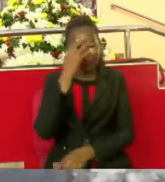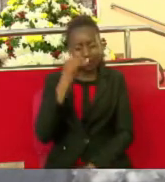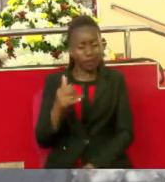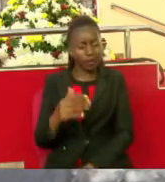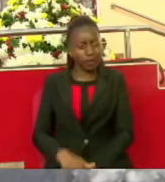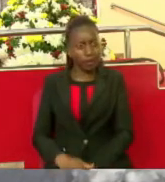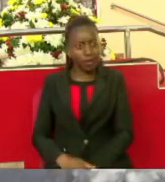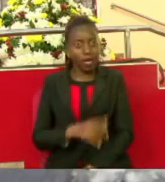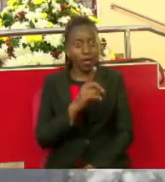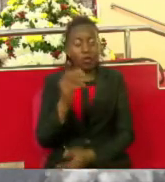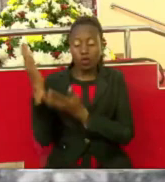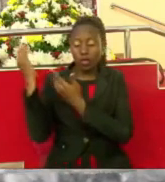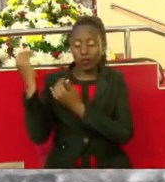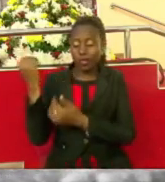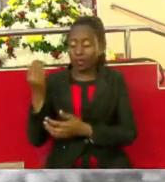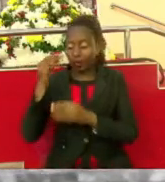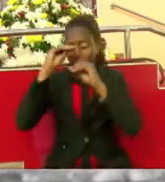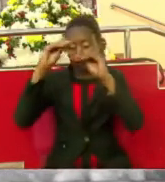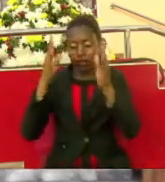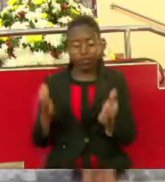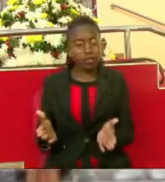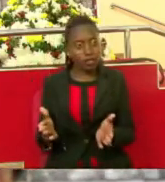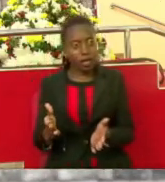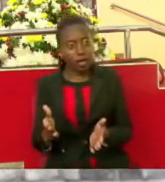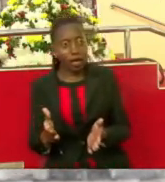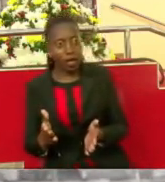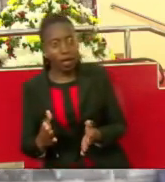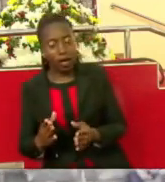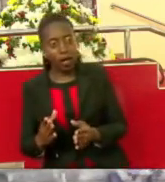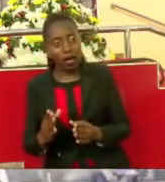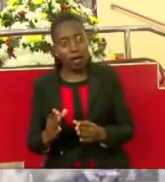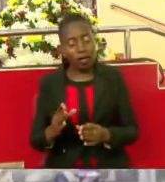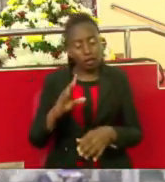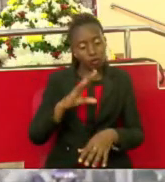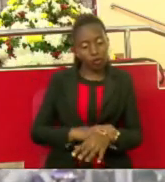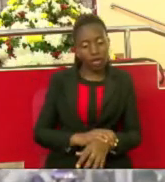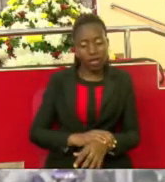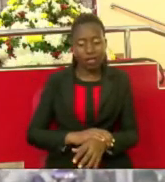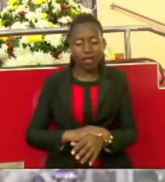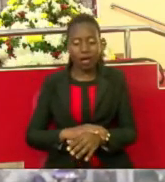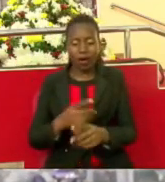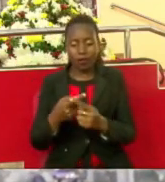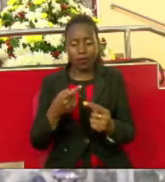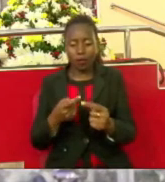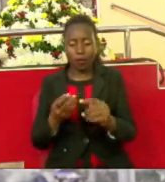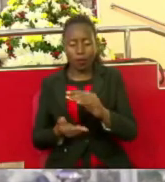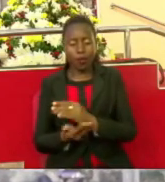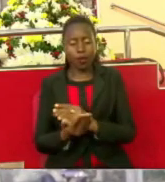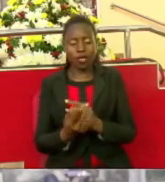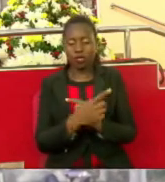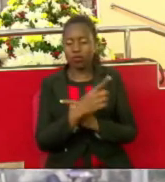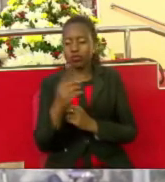to evening. Unataka mwalimu achukue hiyo nafasi kutoka asubuhi mpaka jioni. And for you, you want to spend how much time with a child? Na unataka